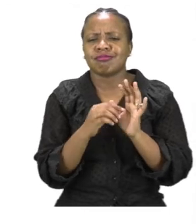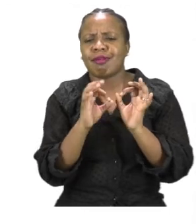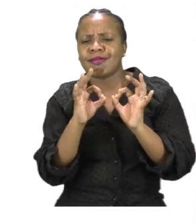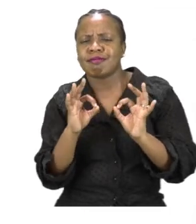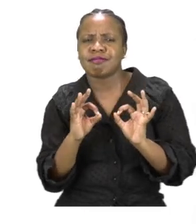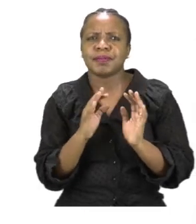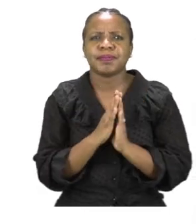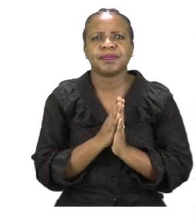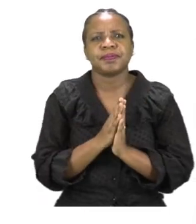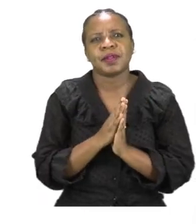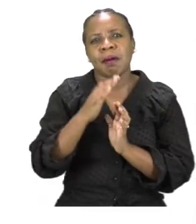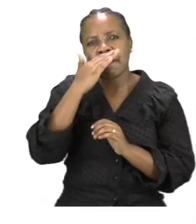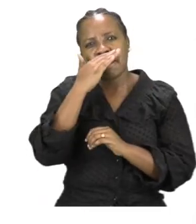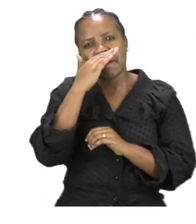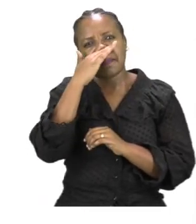pride,